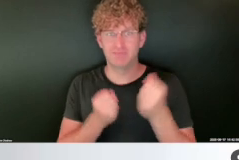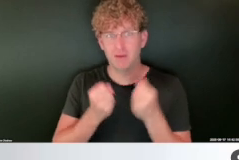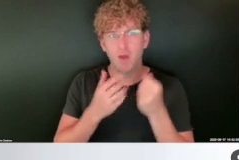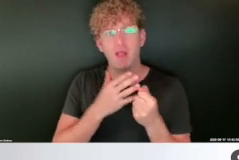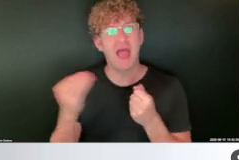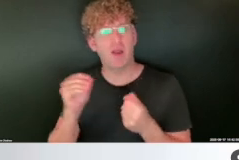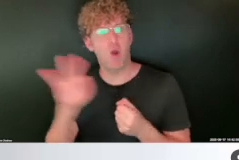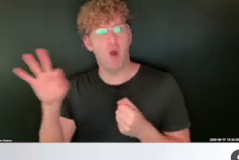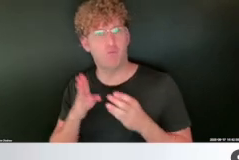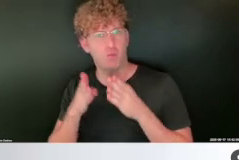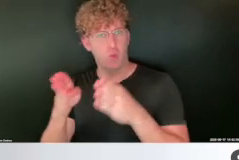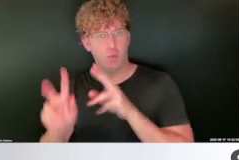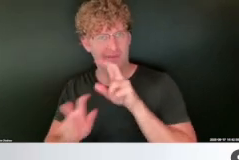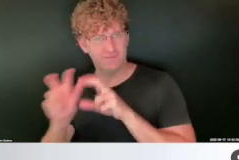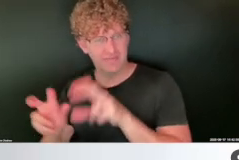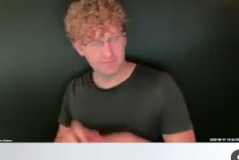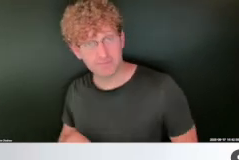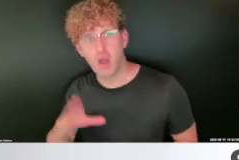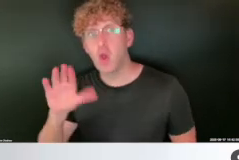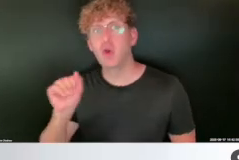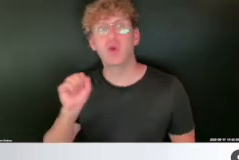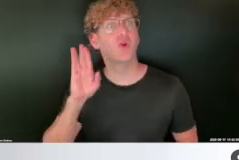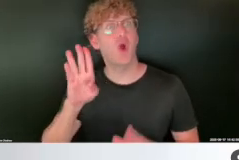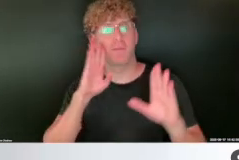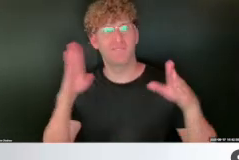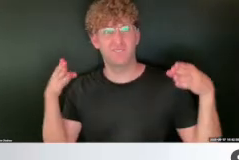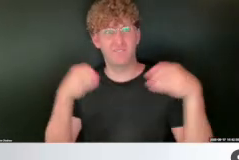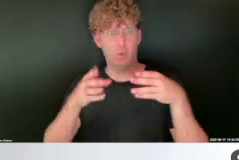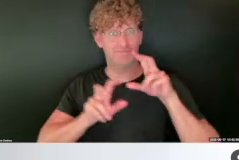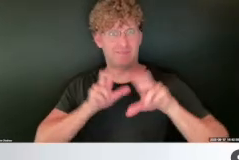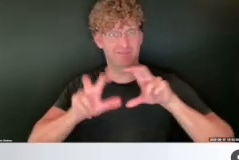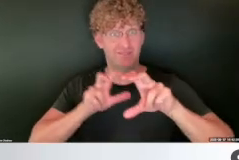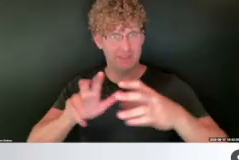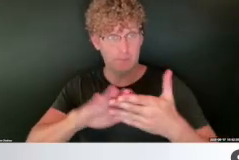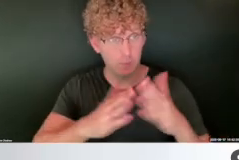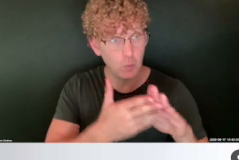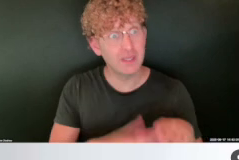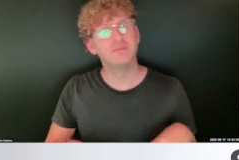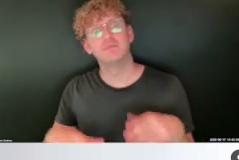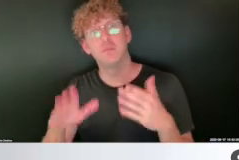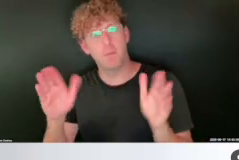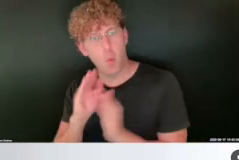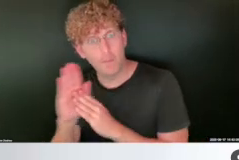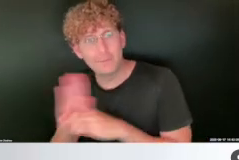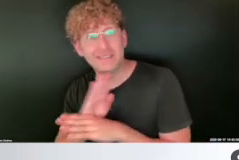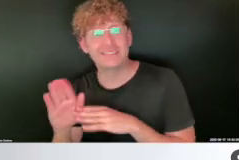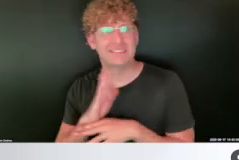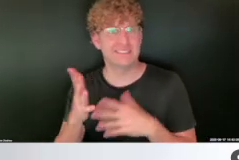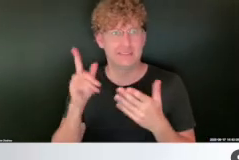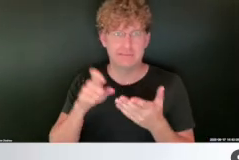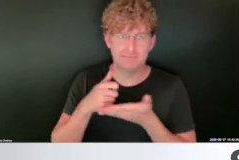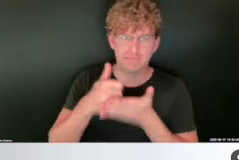businesses in greatest need of assistance, and an annual report on the progress we've made towards cleaning up the state's school bus